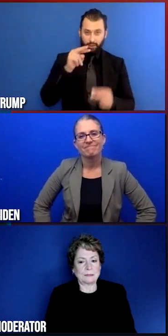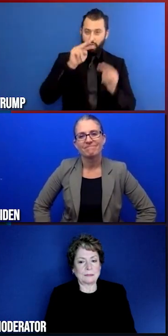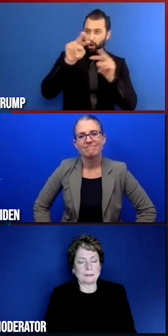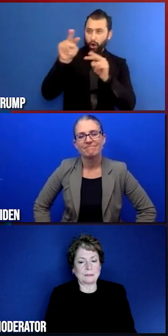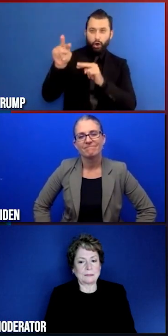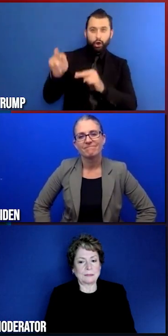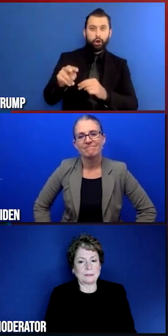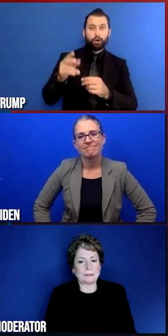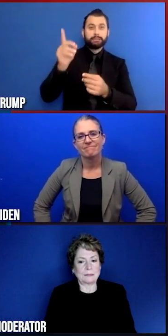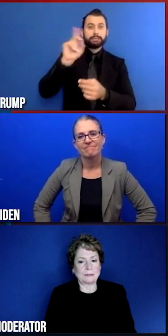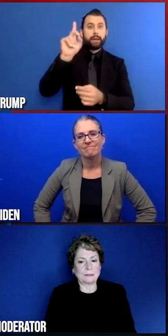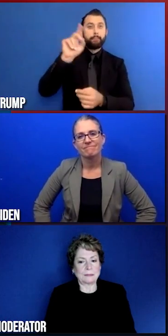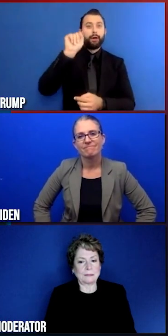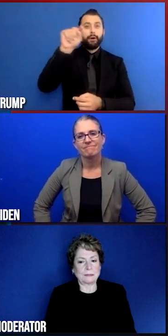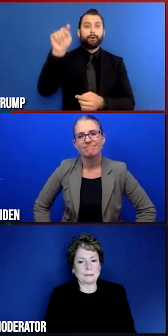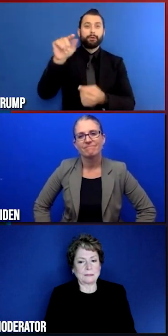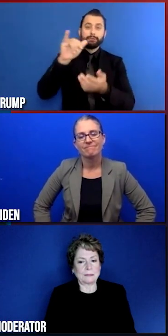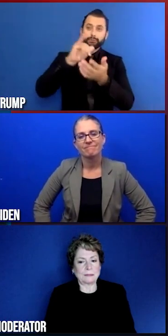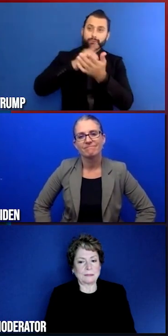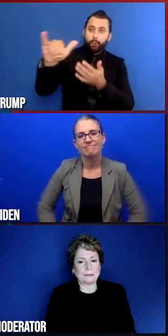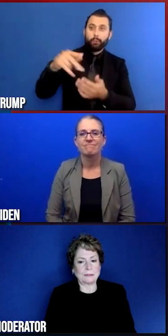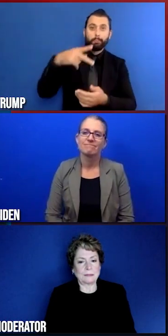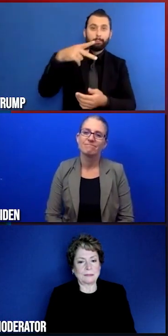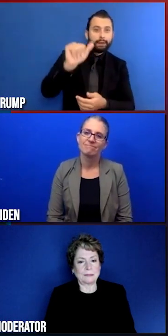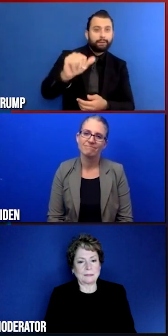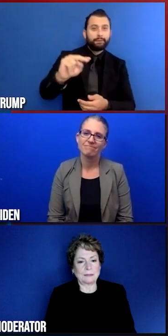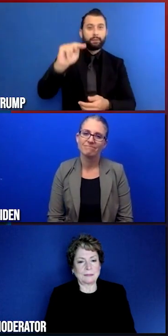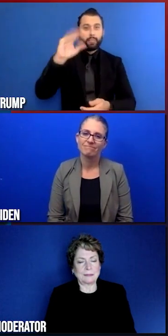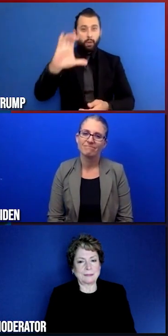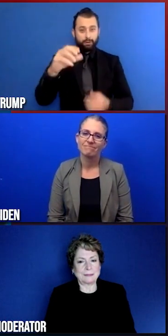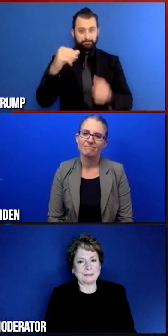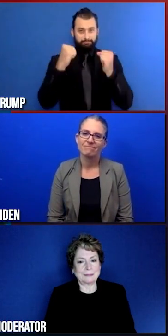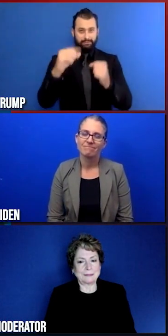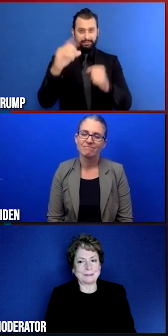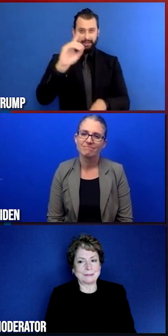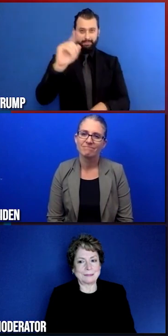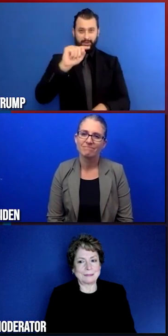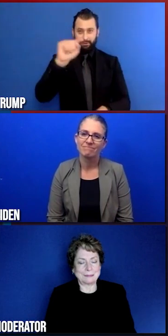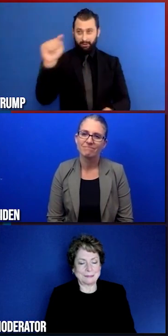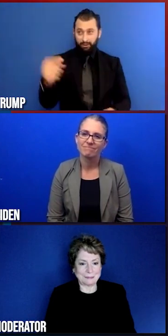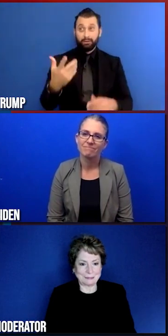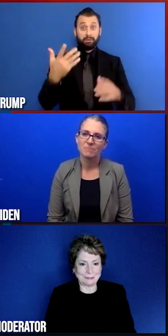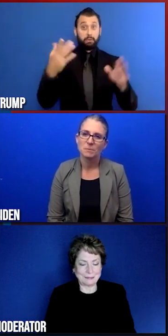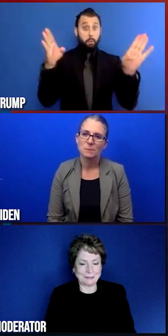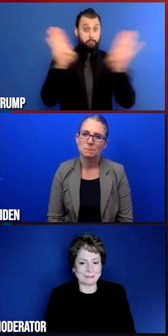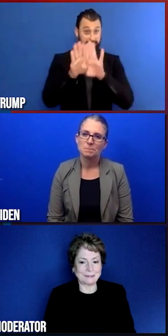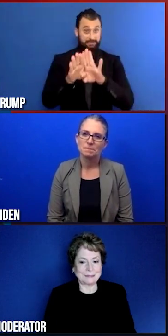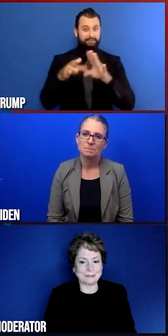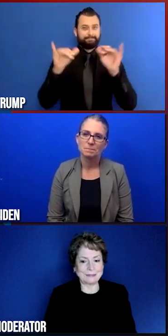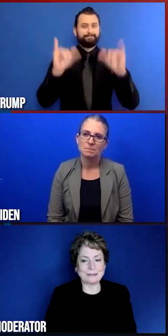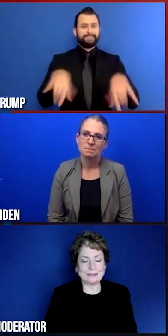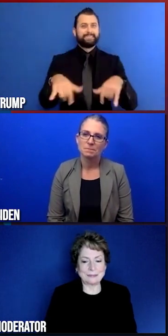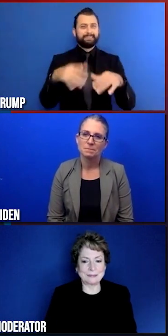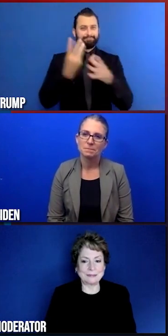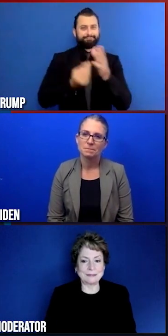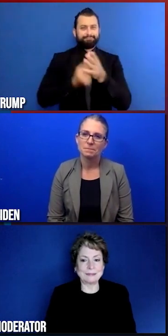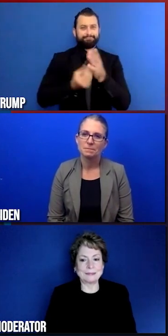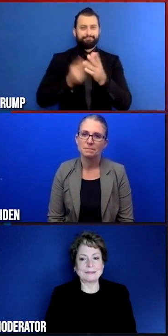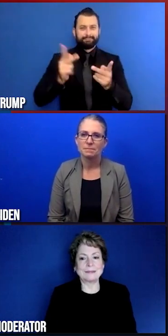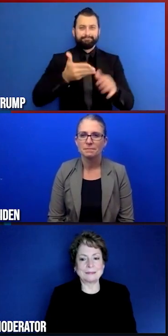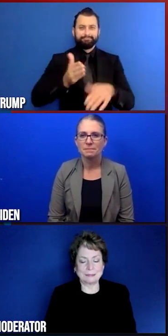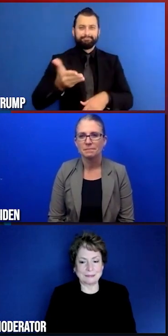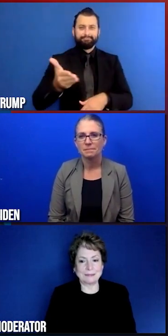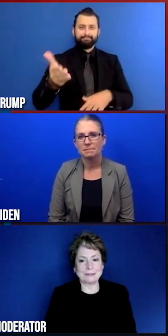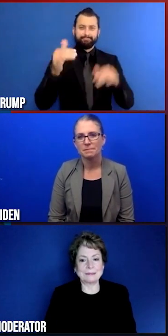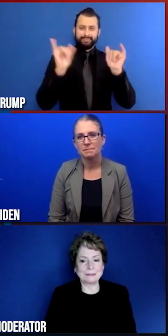so tight and they're dying. They're dying. And he supports all these people. All he talks about is shutdowns. No, we're not